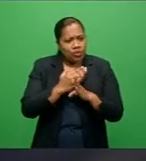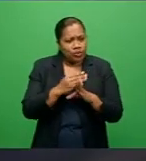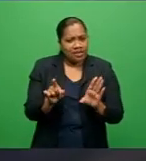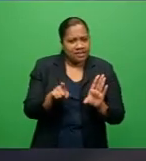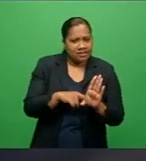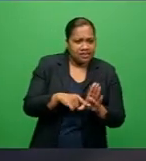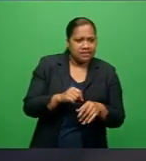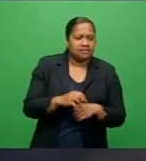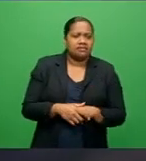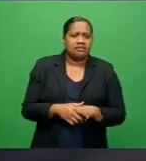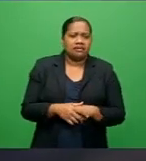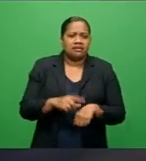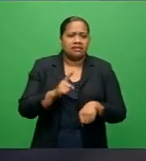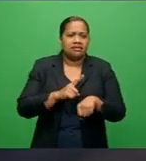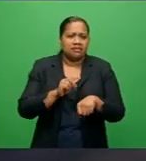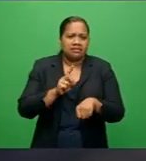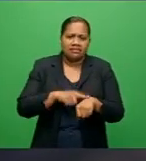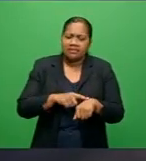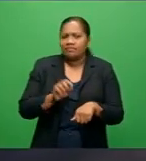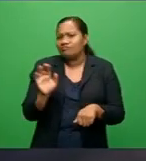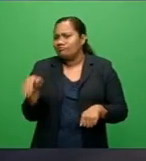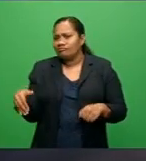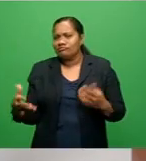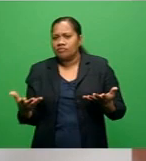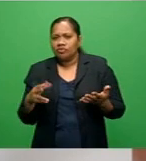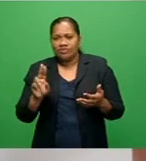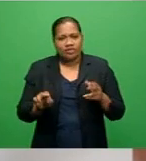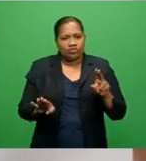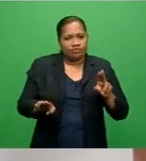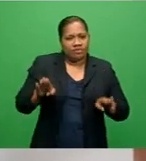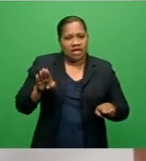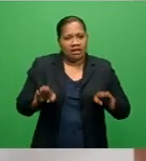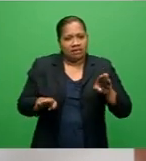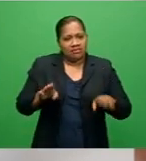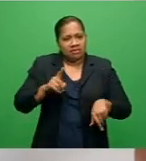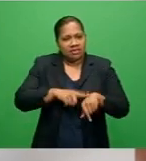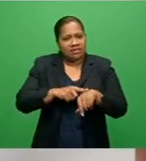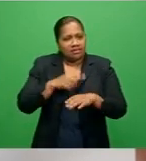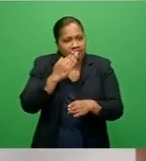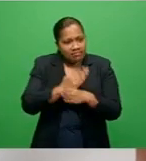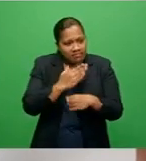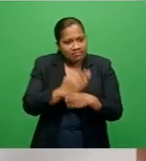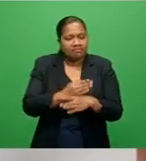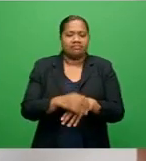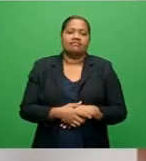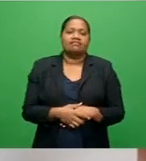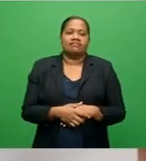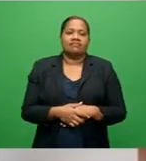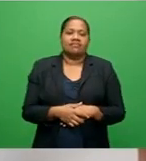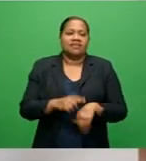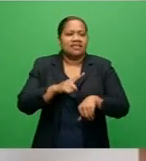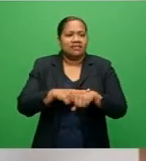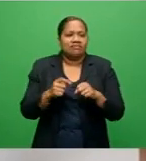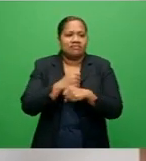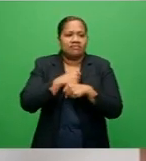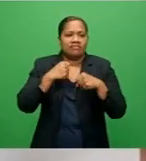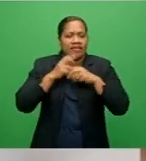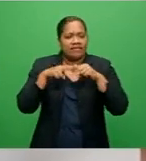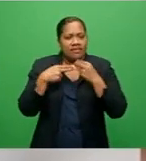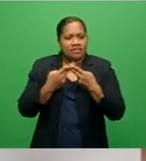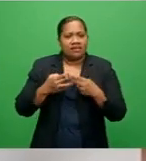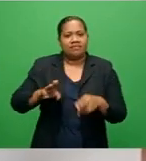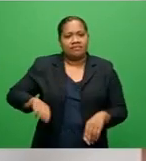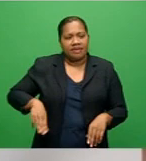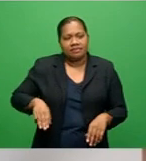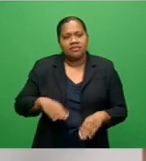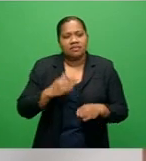home. Finding time at home, we have to balance our time at work and find time with our family members at work,